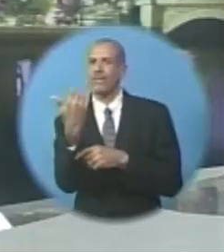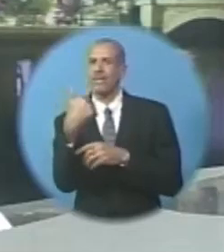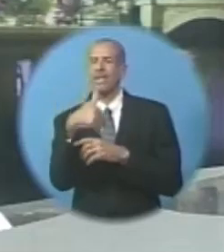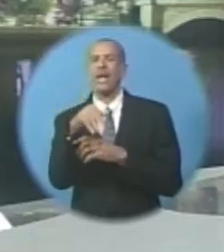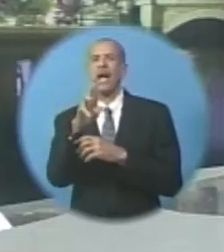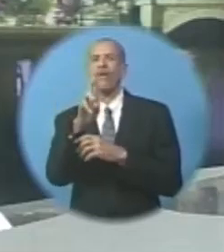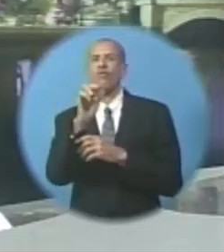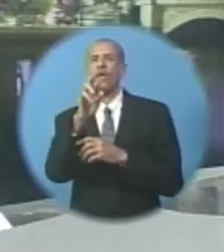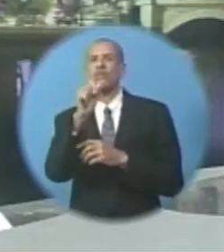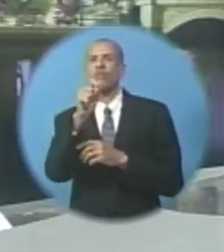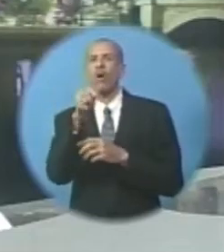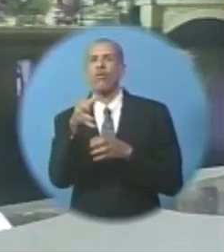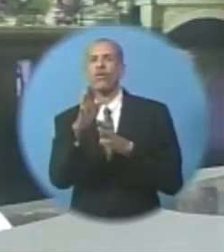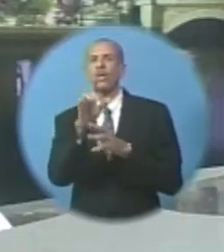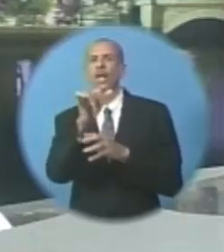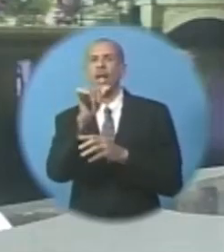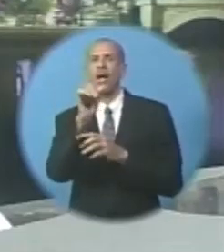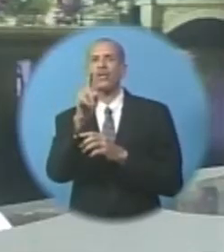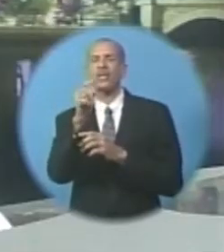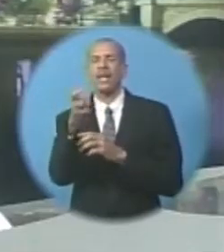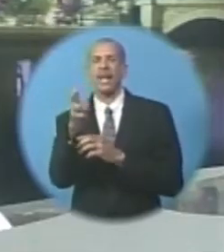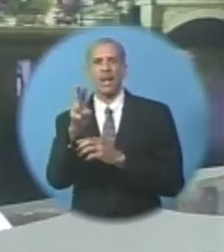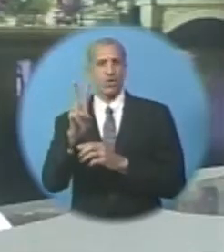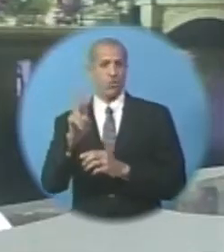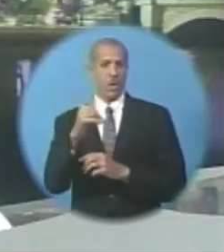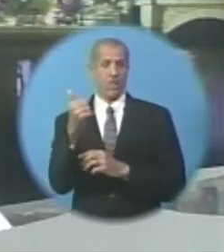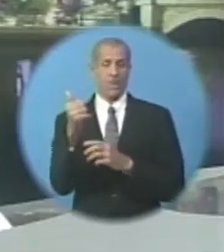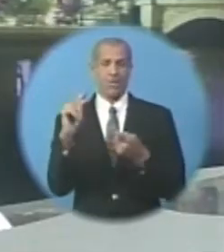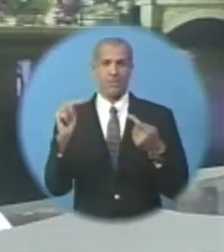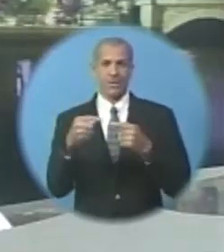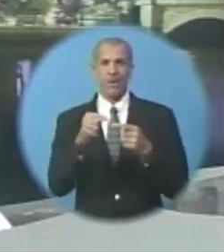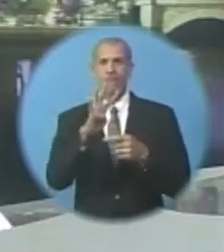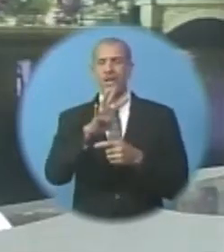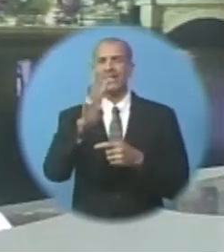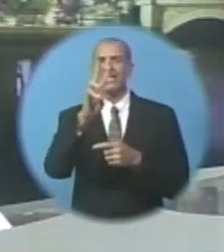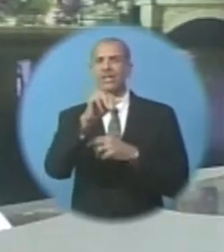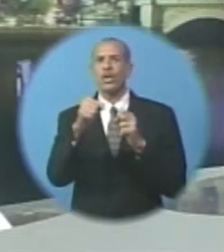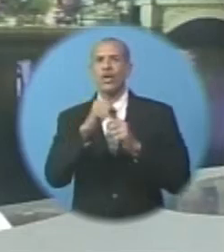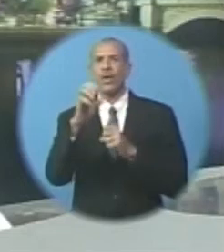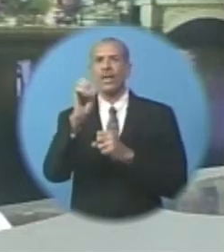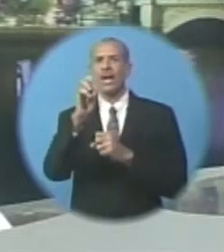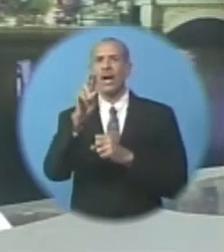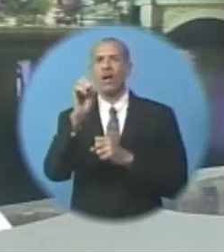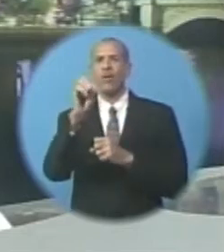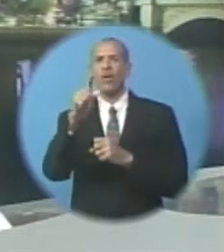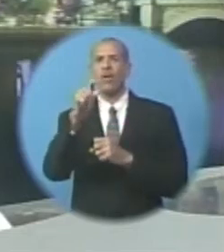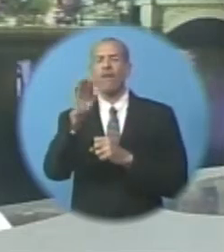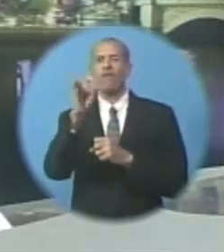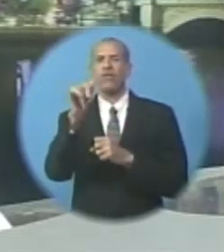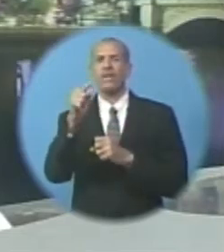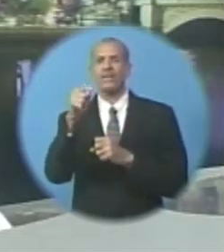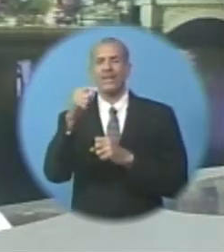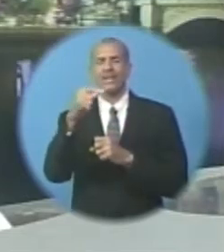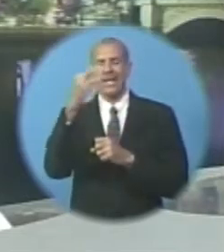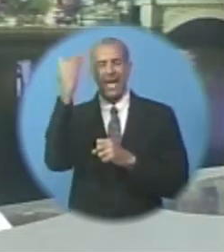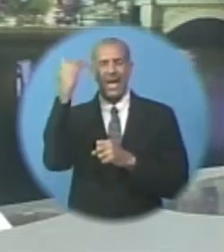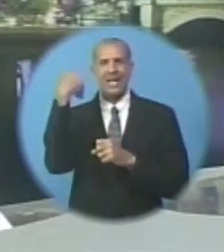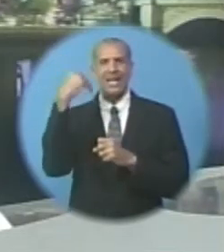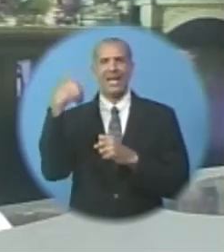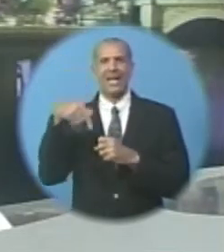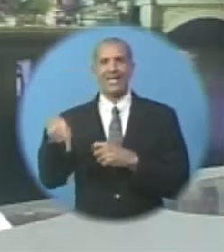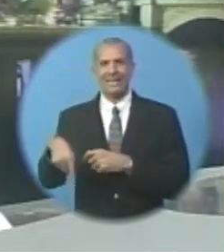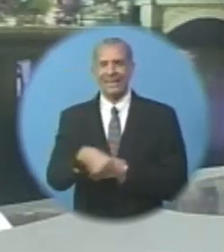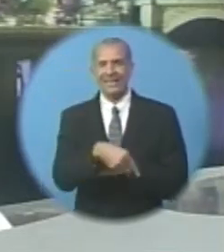Hill. 2 other people were also injured. 46-year-old Errol Ford of Green Hill sustained cuts to his head and knees,